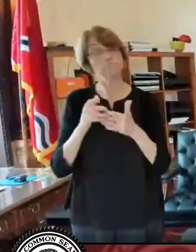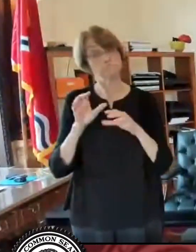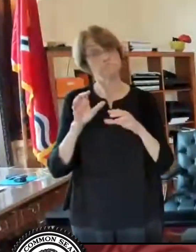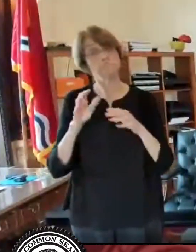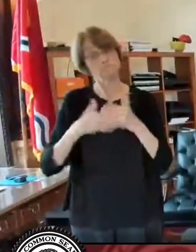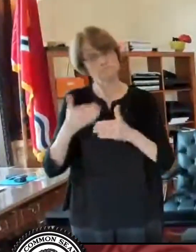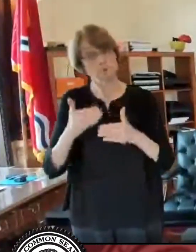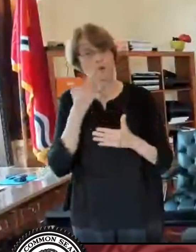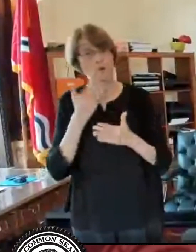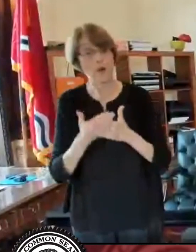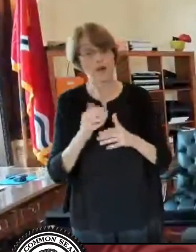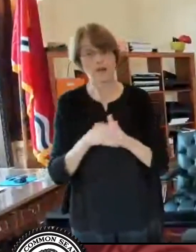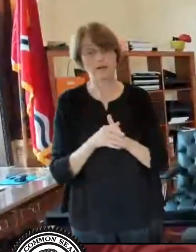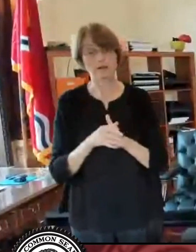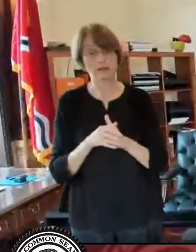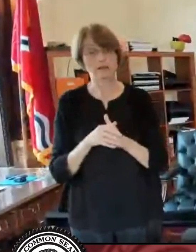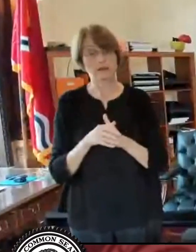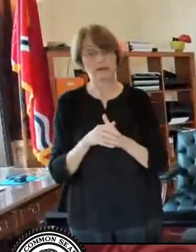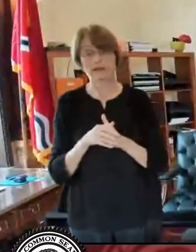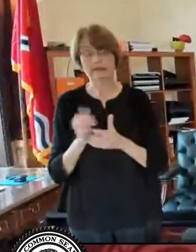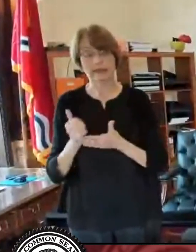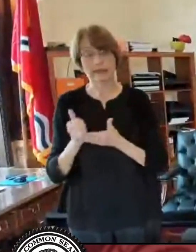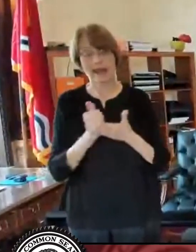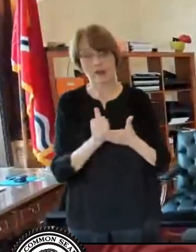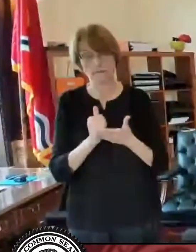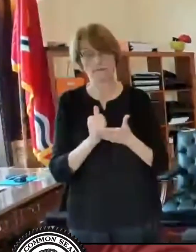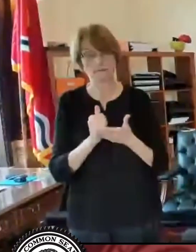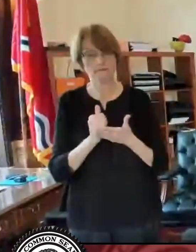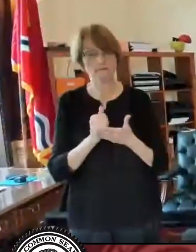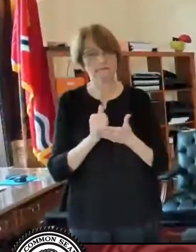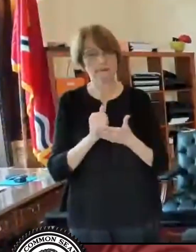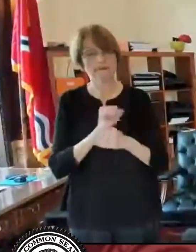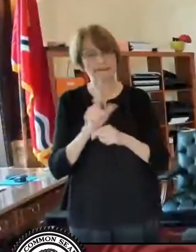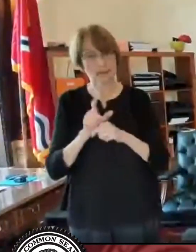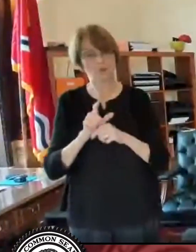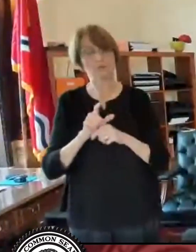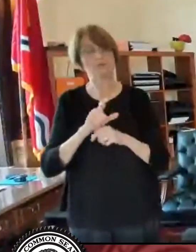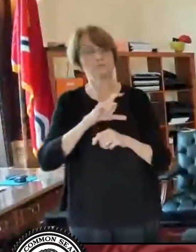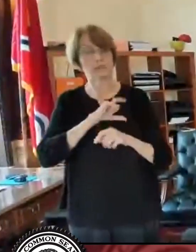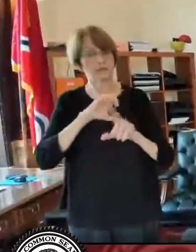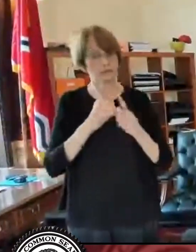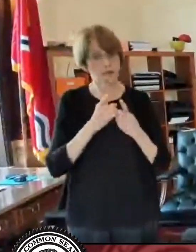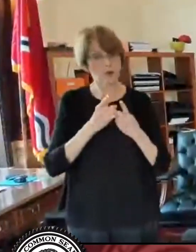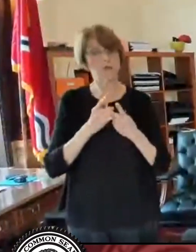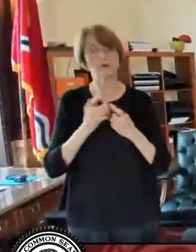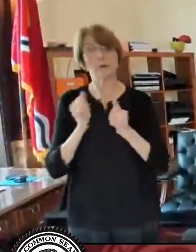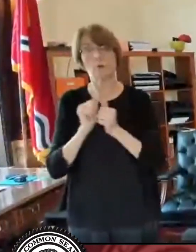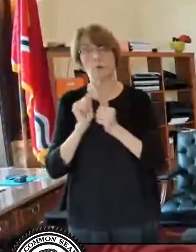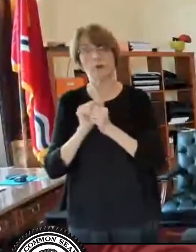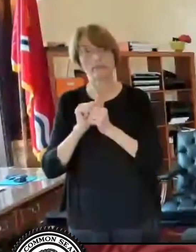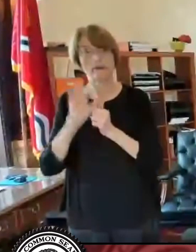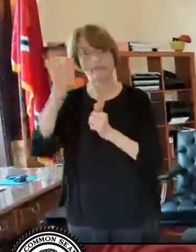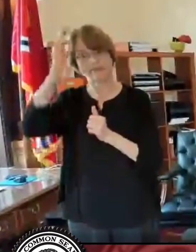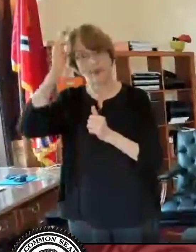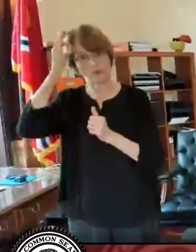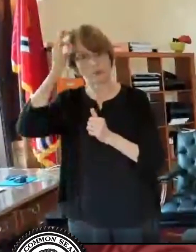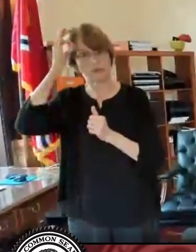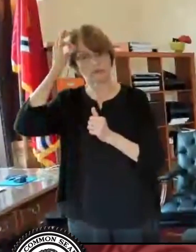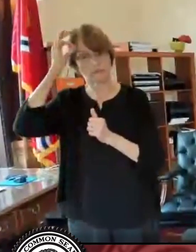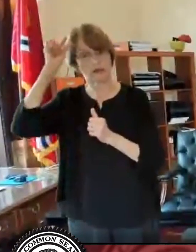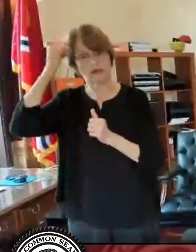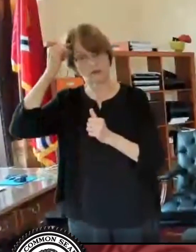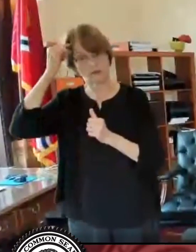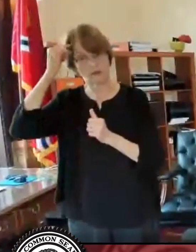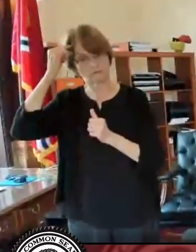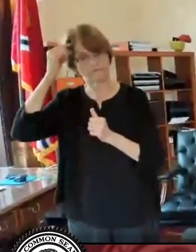us to, our police department, SLMPD, to work together with our federal partners collaboratively and cooperatively.